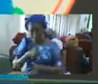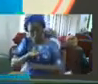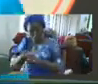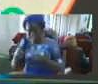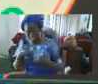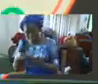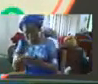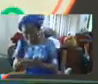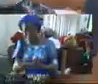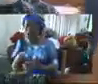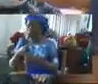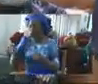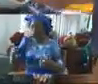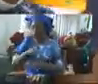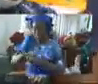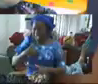God.